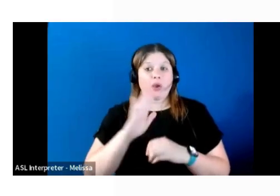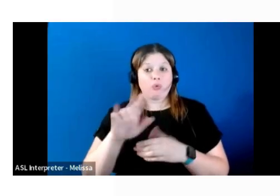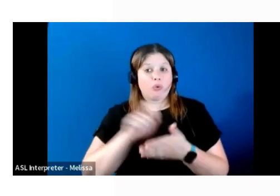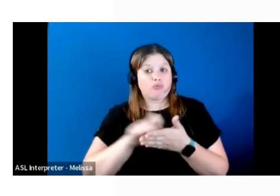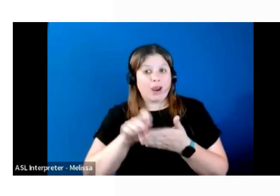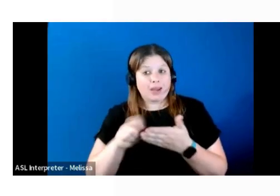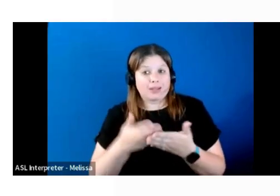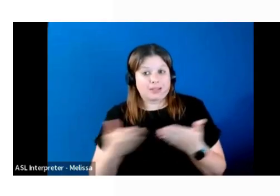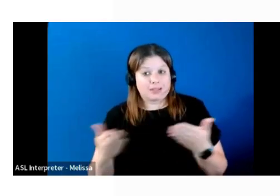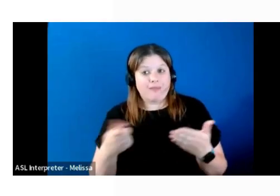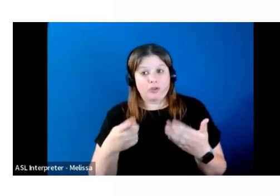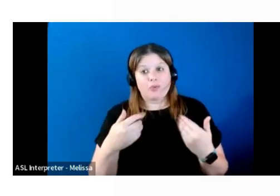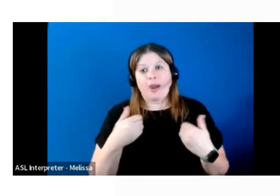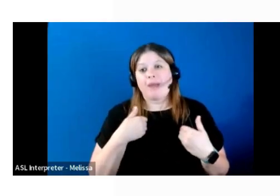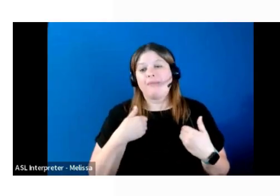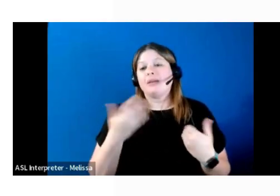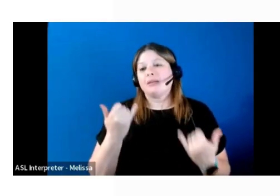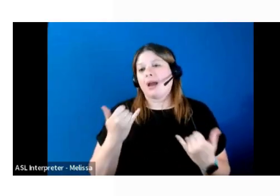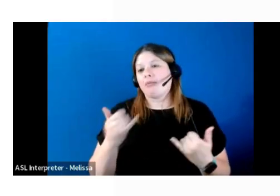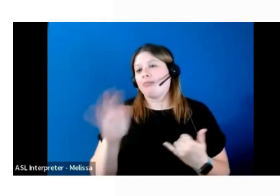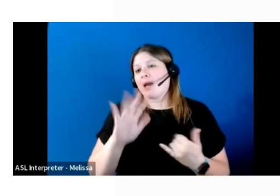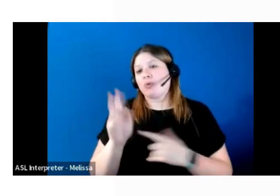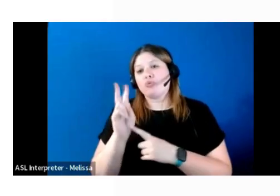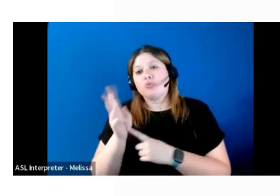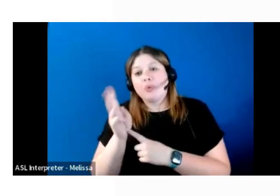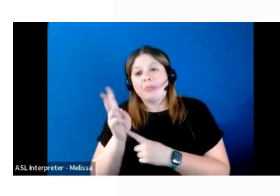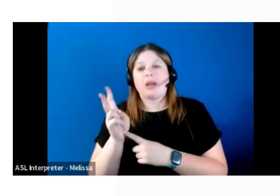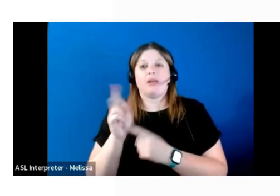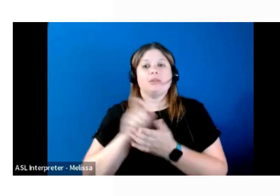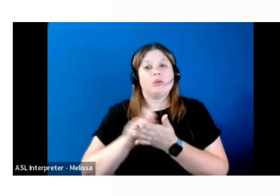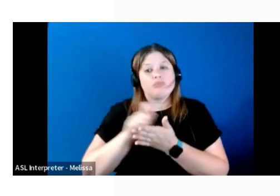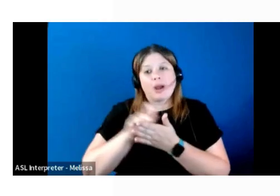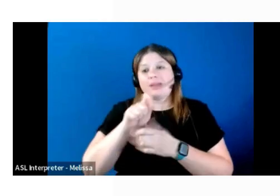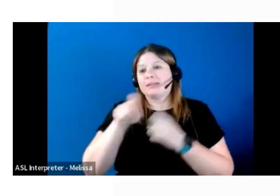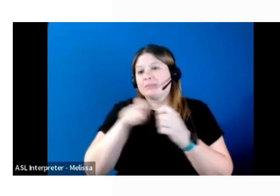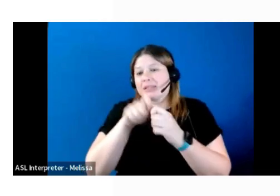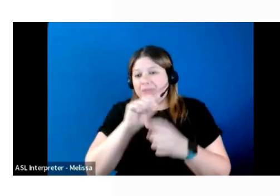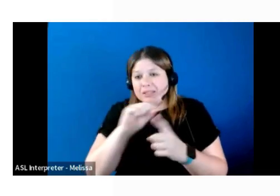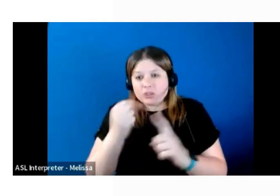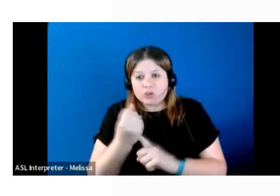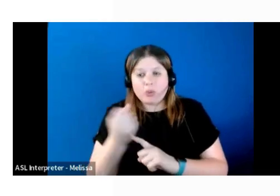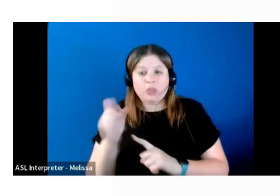we're going to take about 2 minutes to write about a specific situation where you